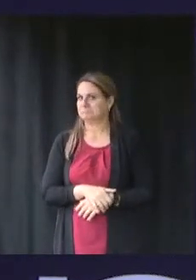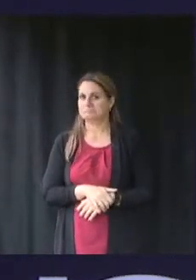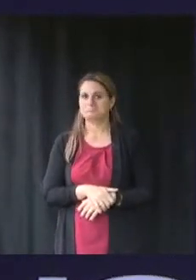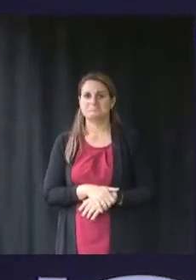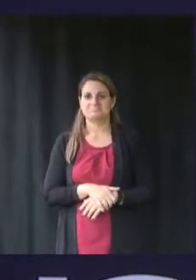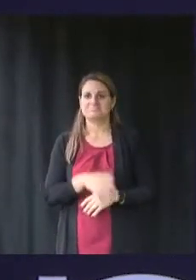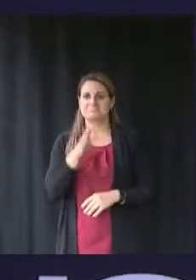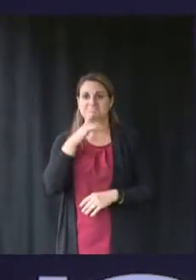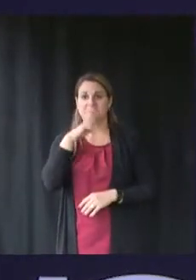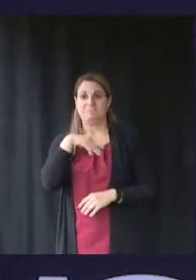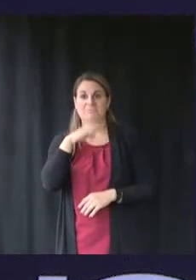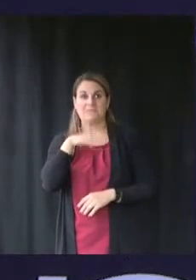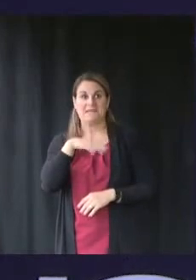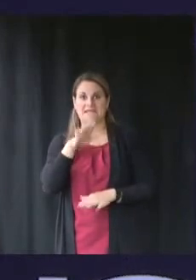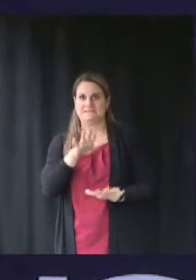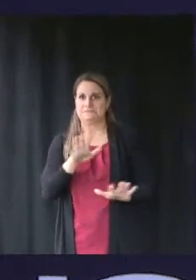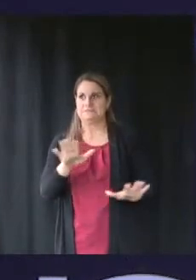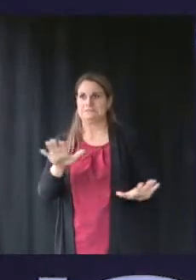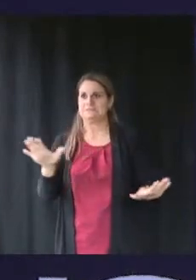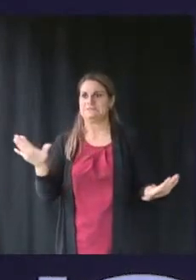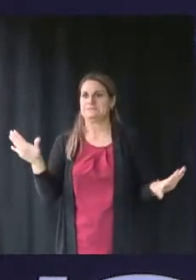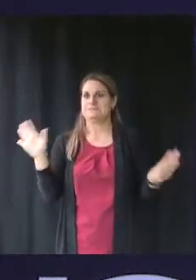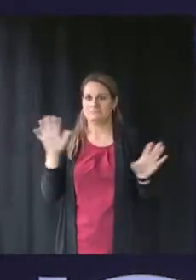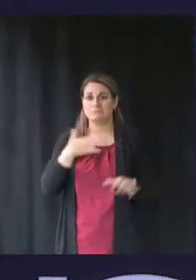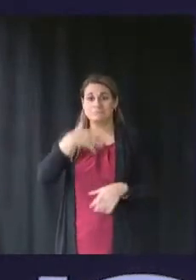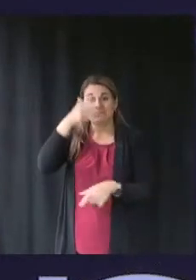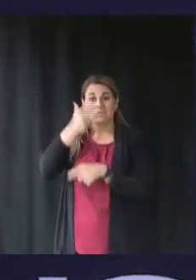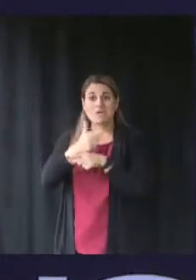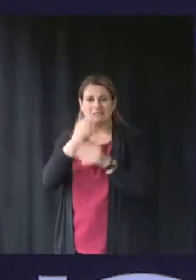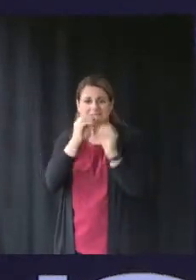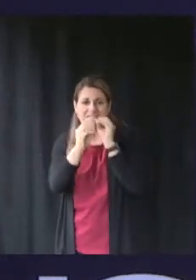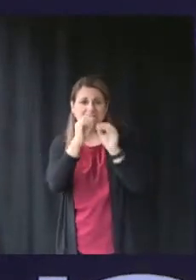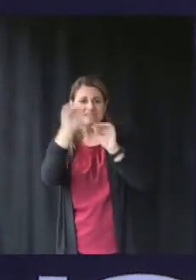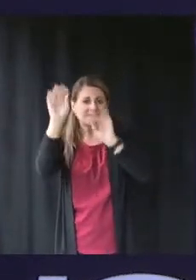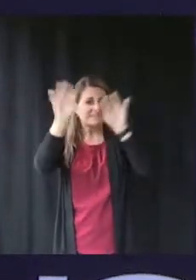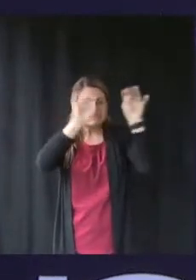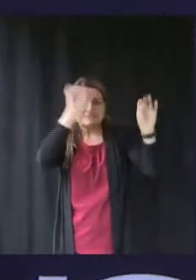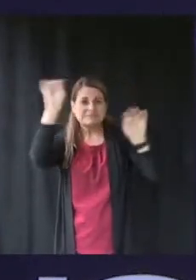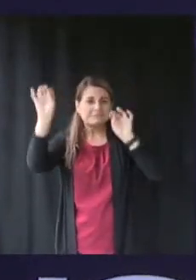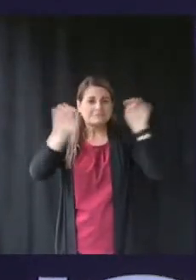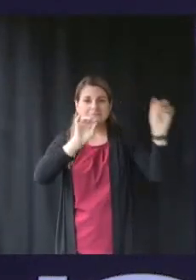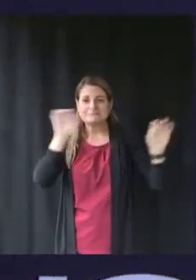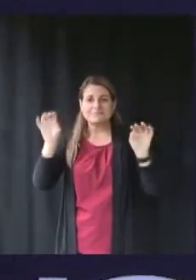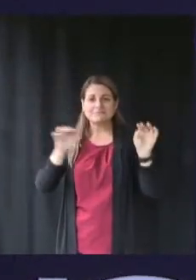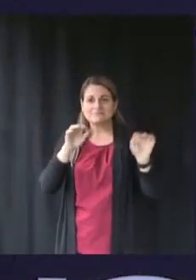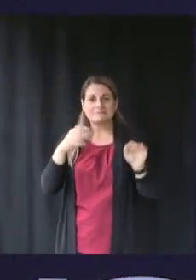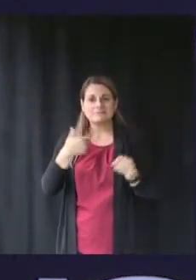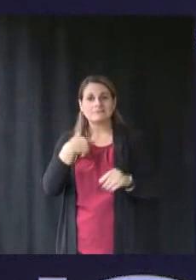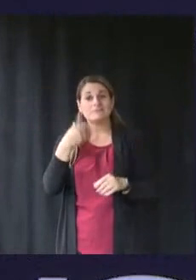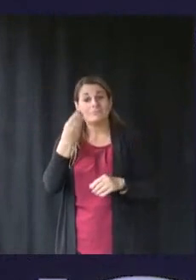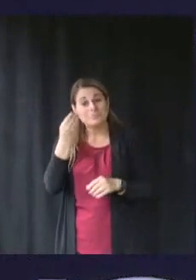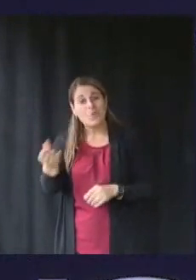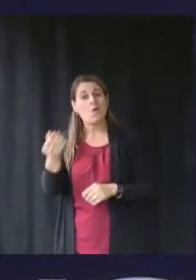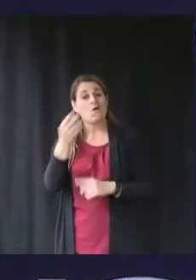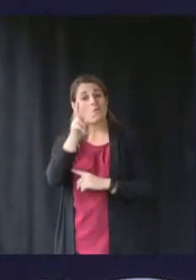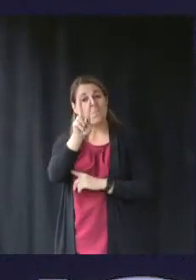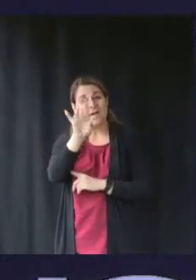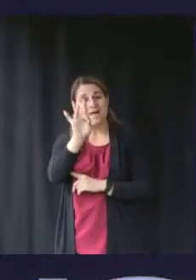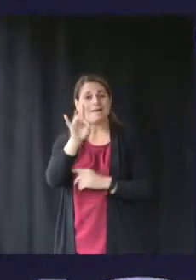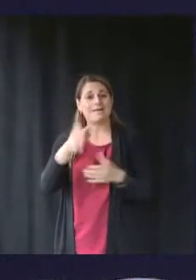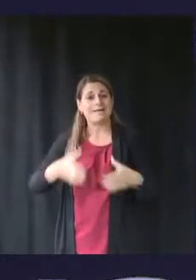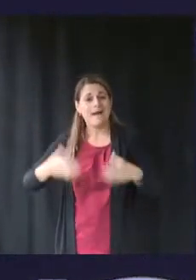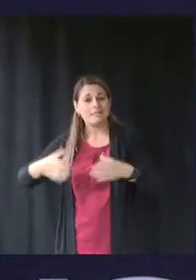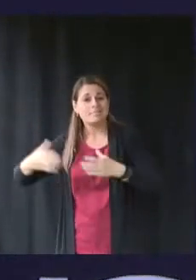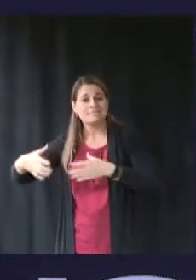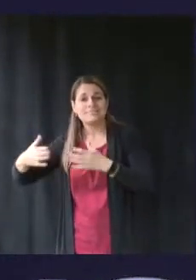Jimmy fixes everything. My brother Jimmy's with us, and we went down and bought about 28 gallons of paint. I don't know, but for real, it was hot as hell